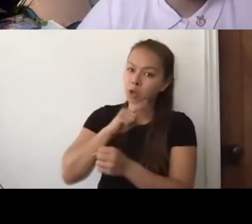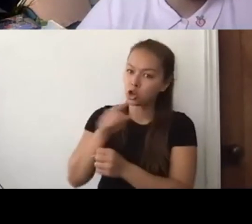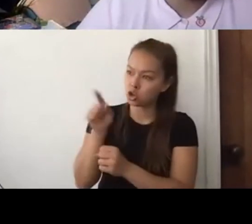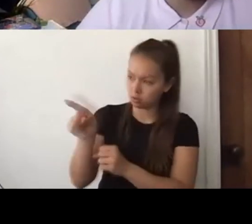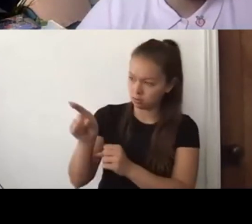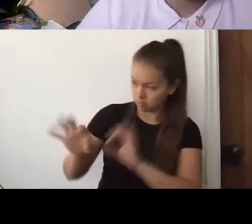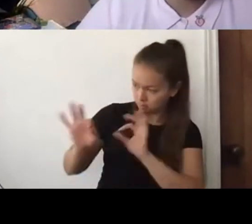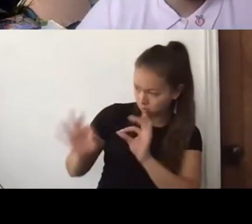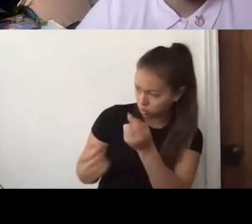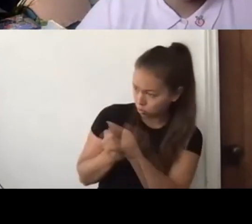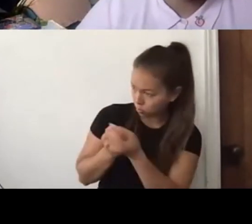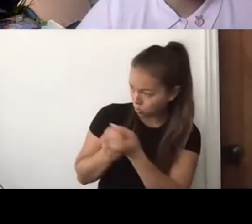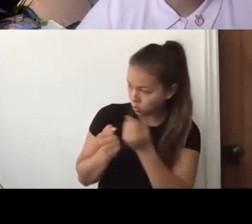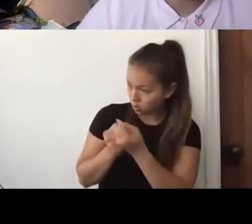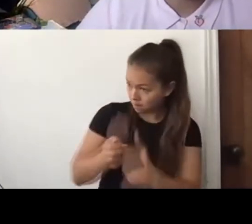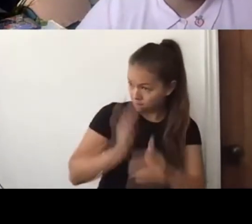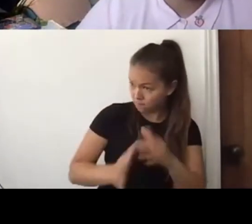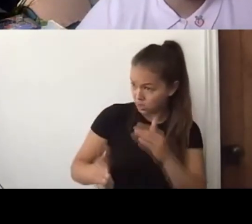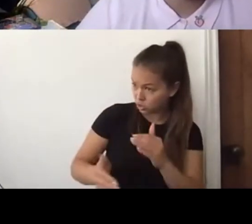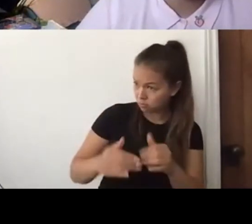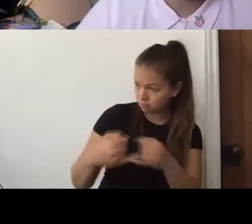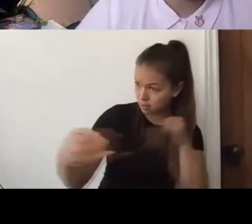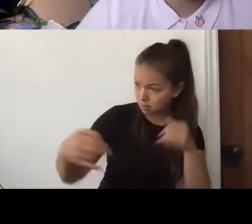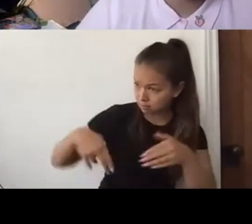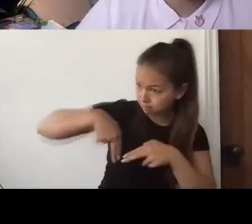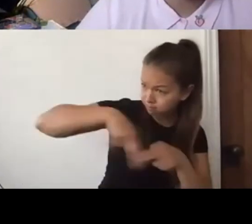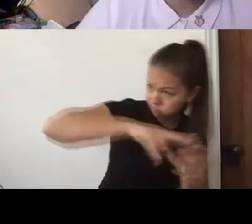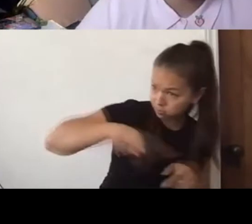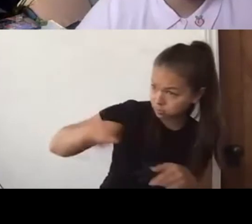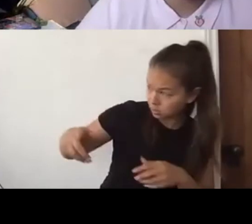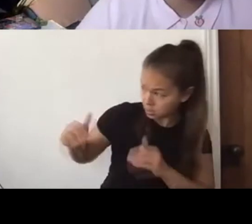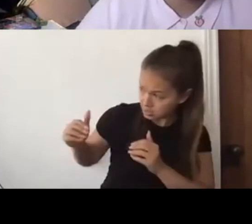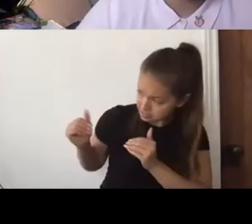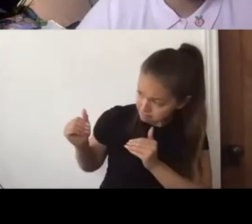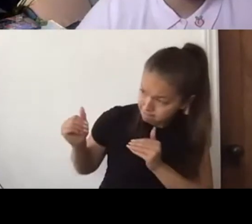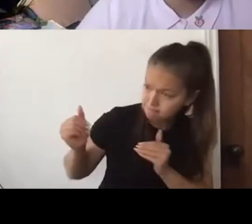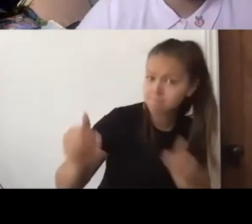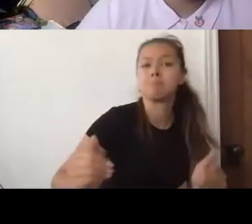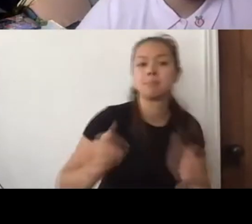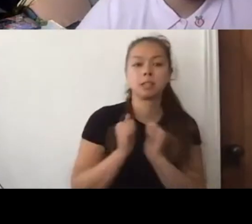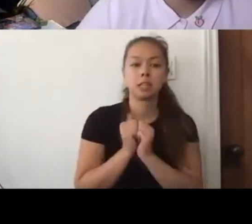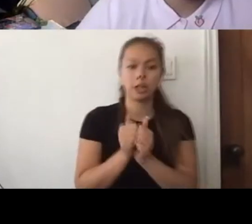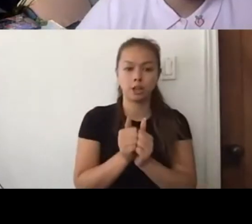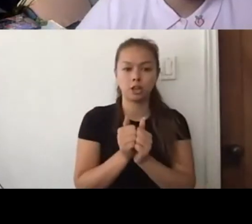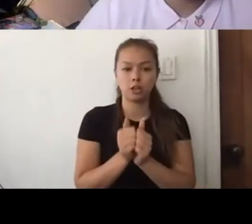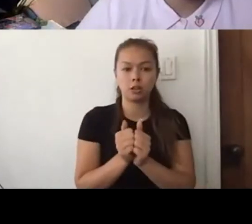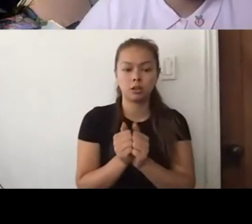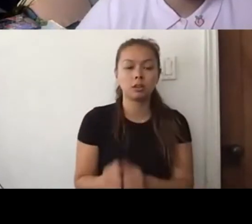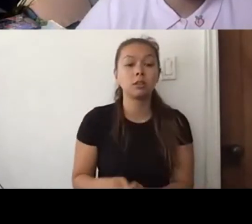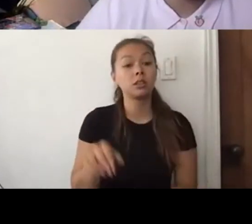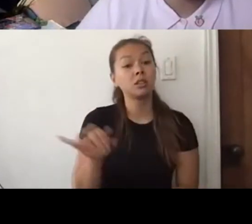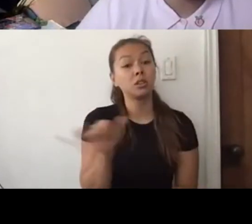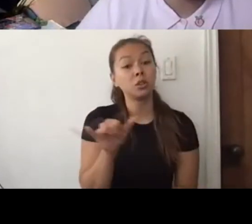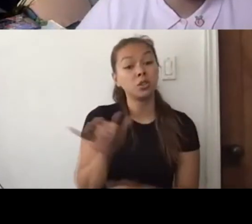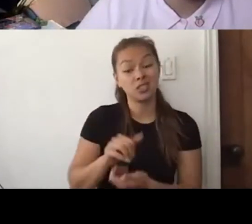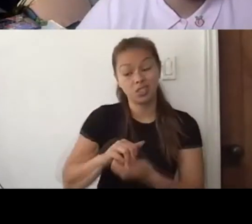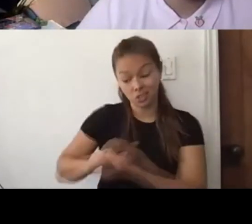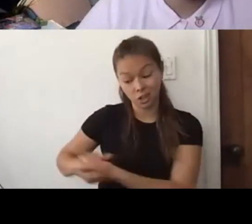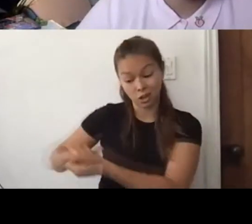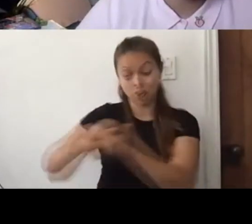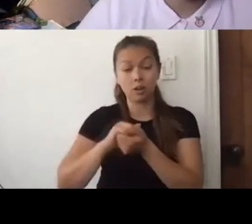what they need to be safe, and recognizing that solidarity ultimately is global, that, you know, colonialism